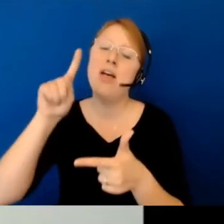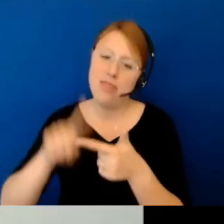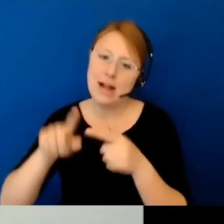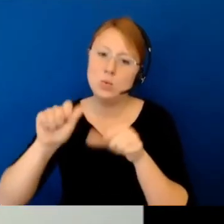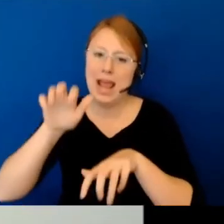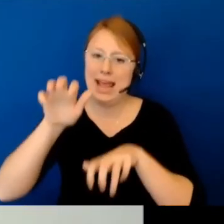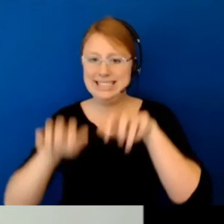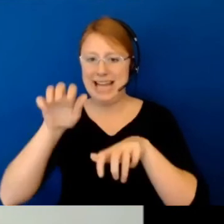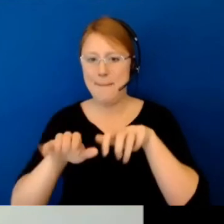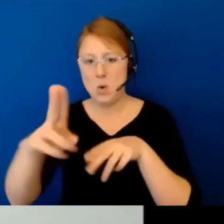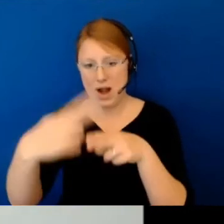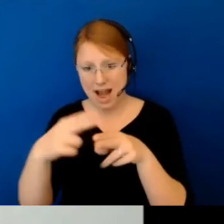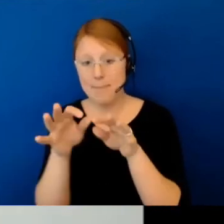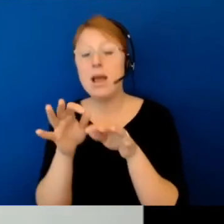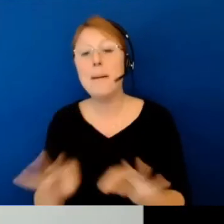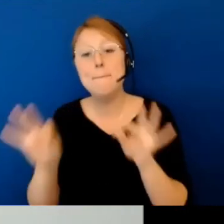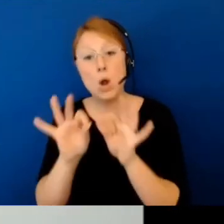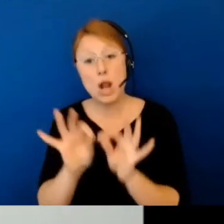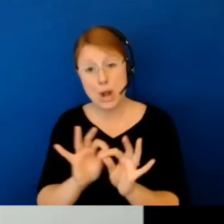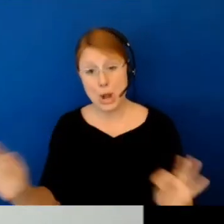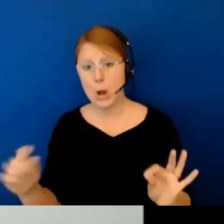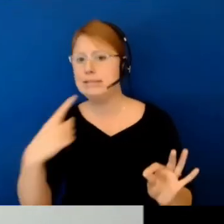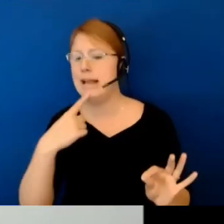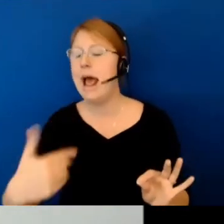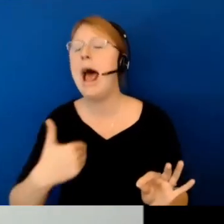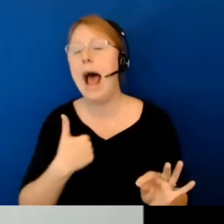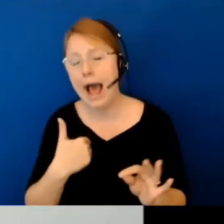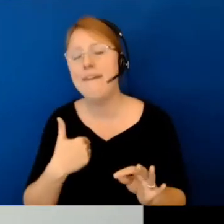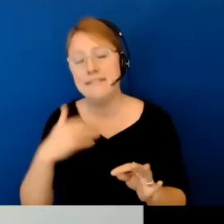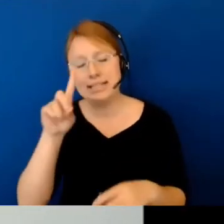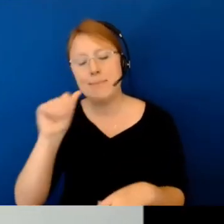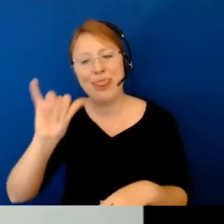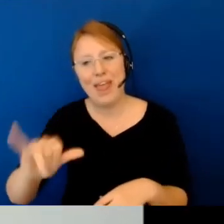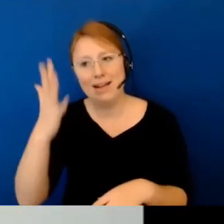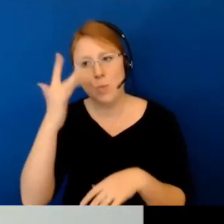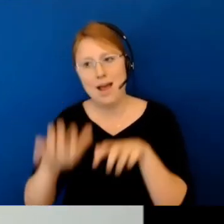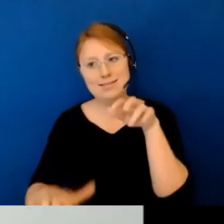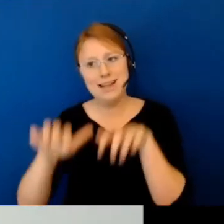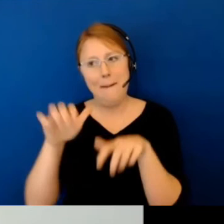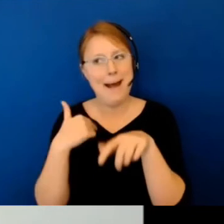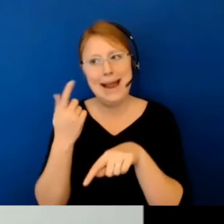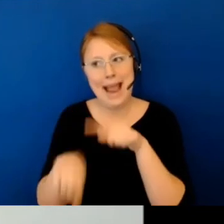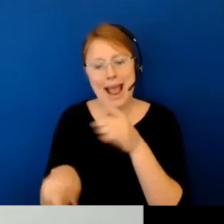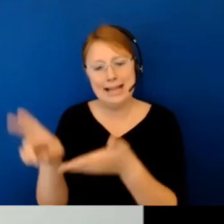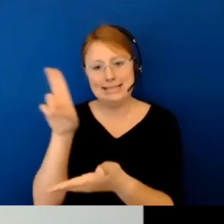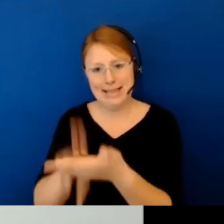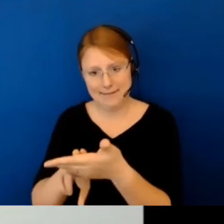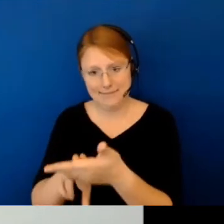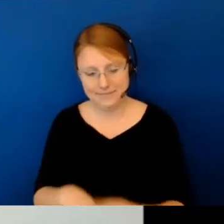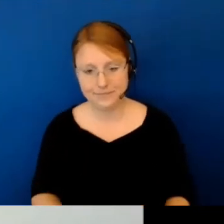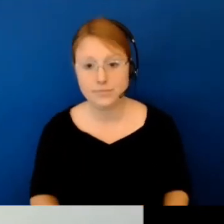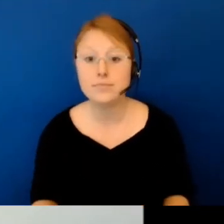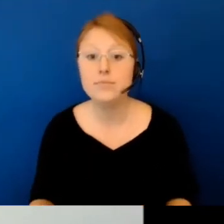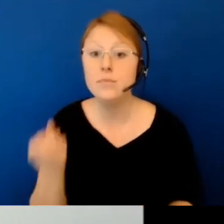you. Make sure that your envelope is postmarked no later than November 3rd and received by